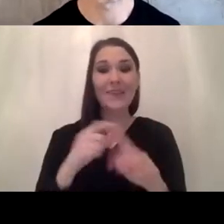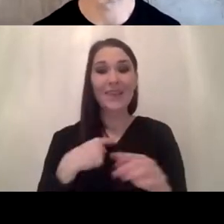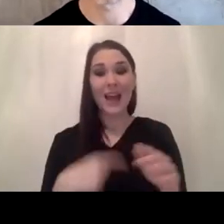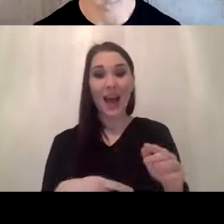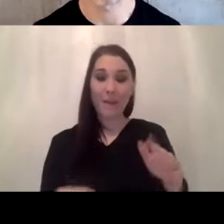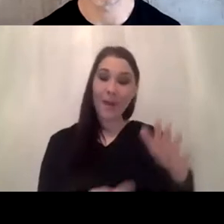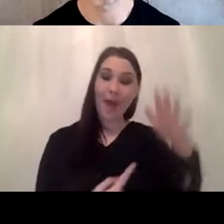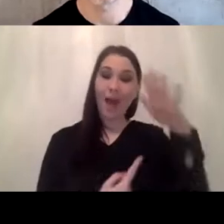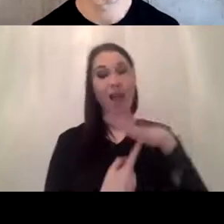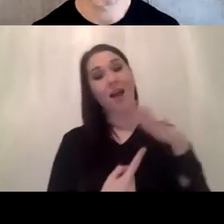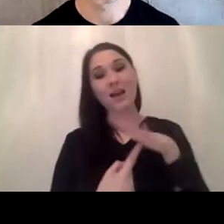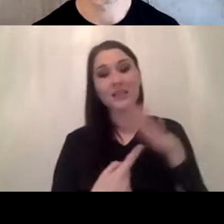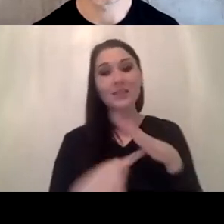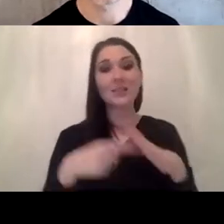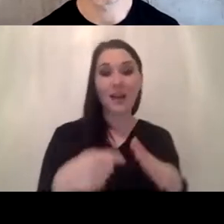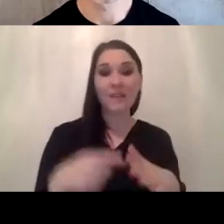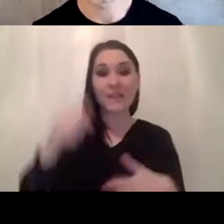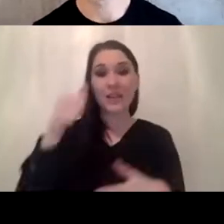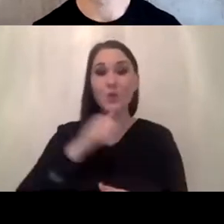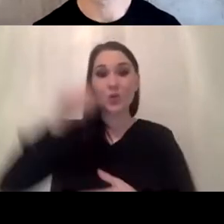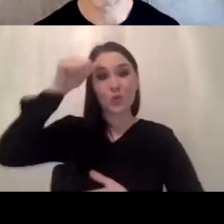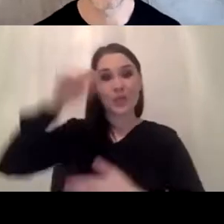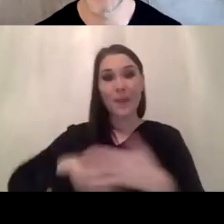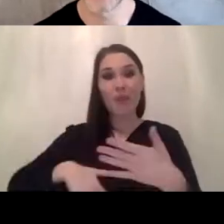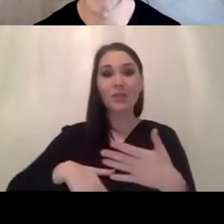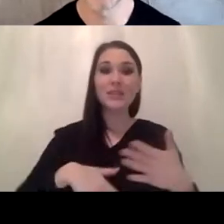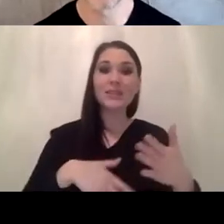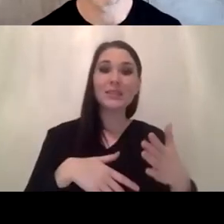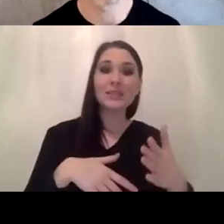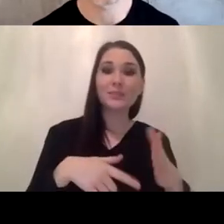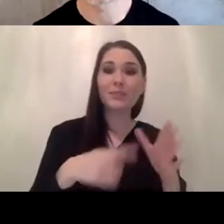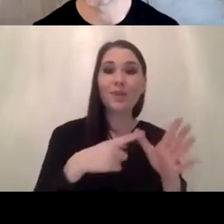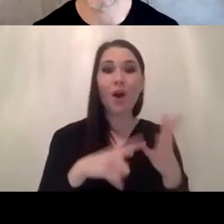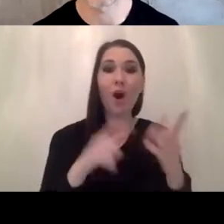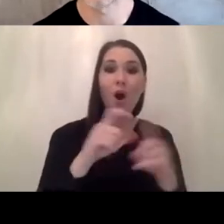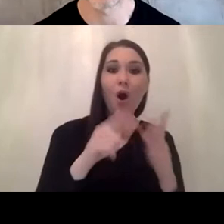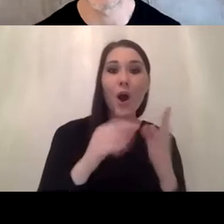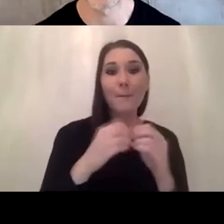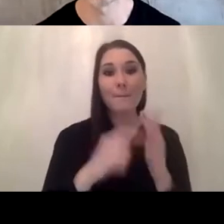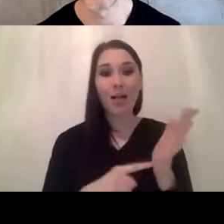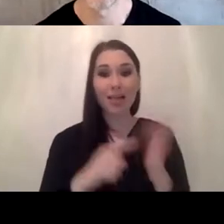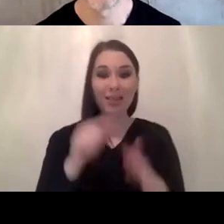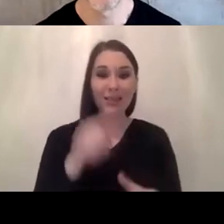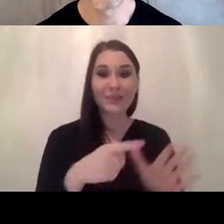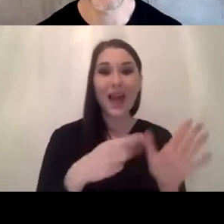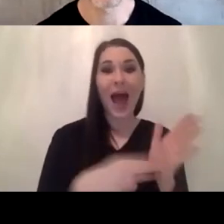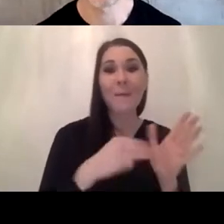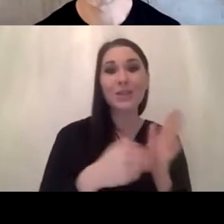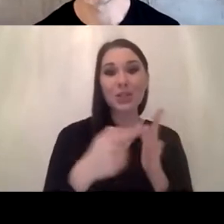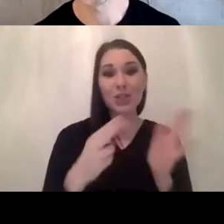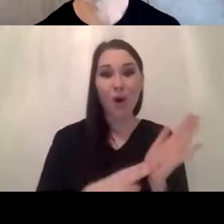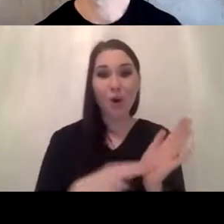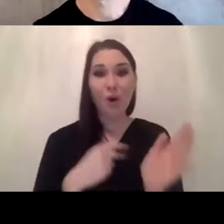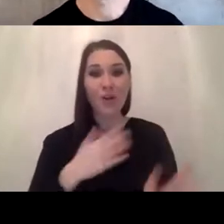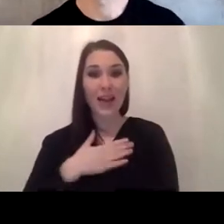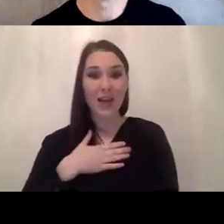which is a part of Amazon, and we are the leading creator and provider of premium audio storytelling, is how we like to